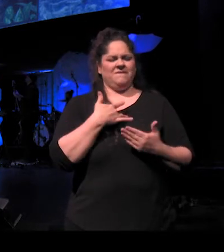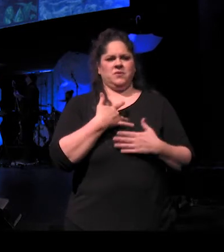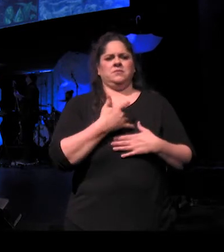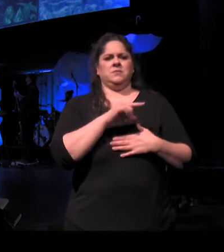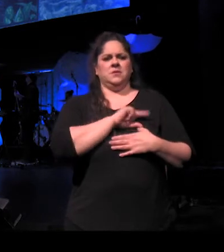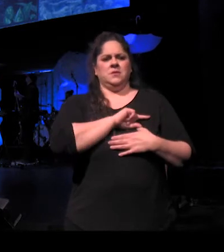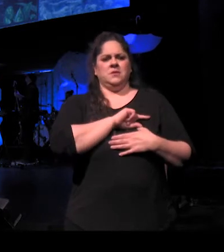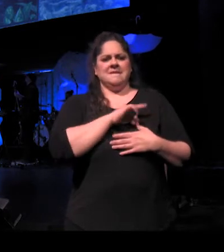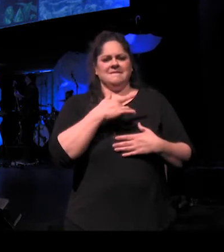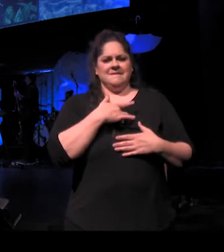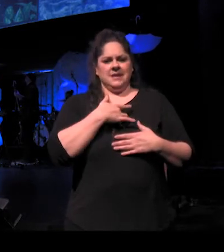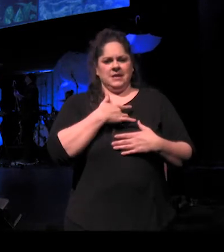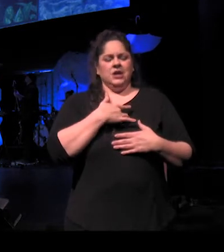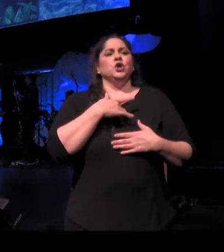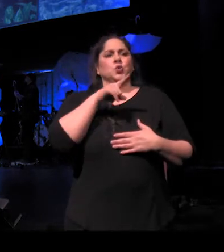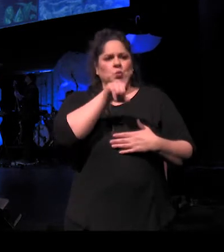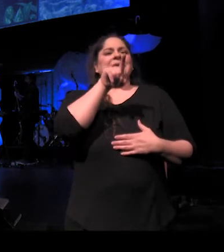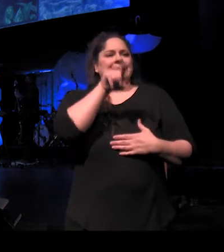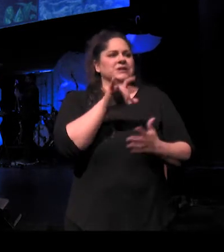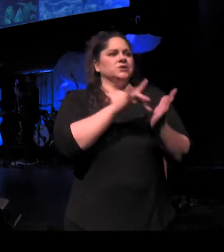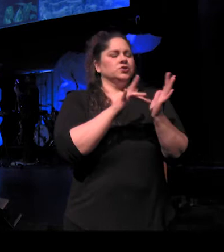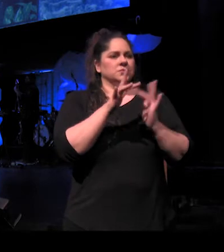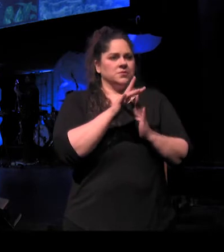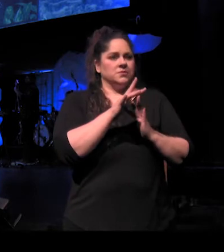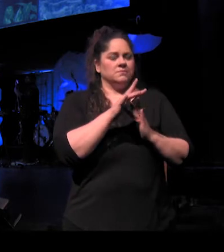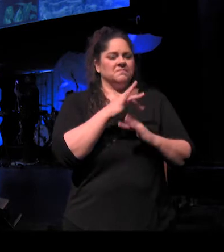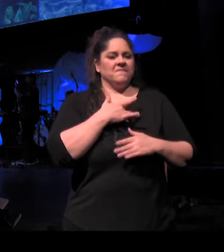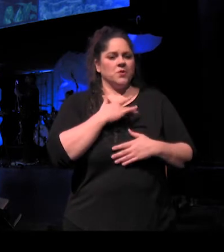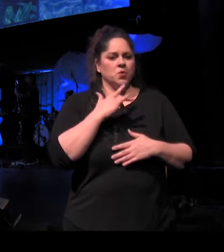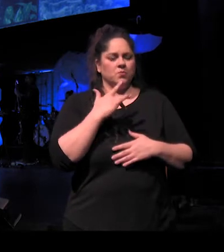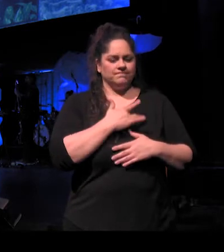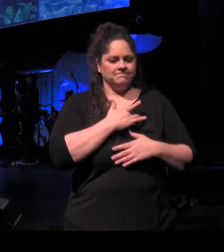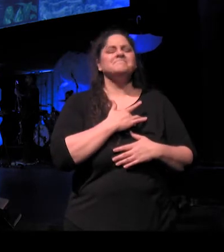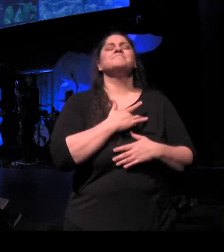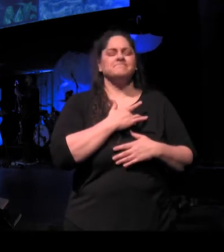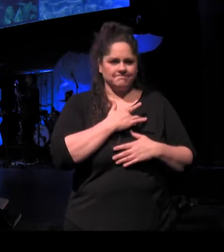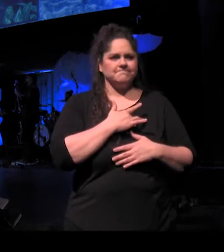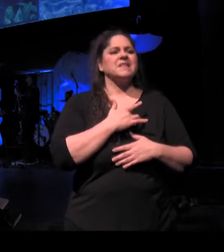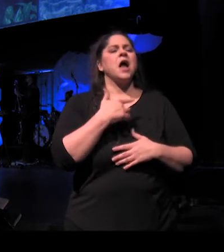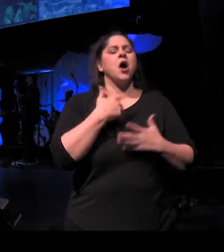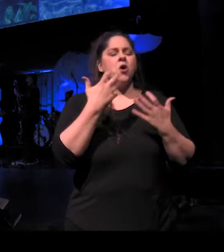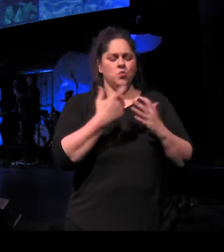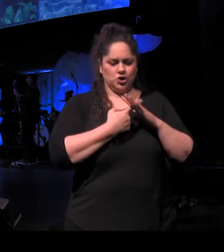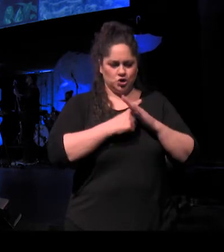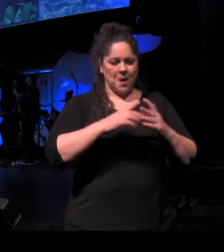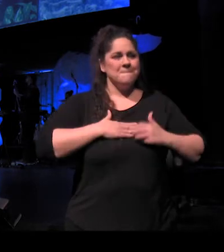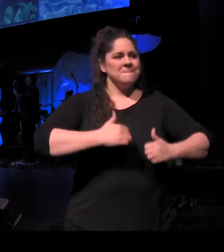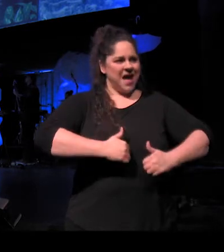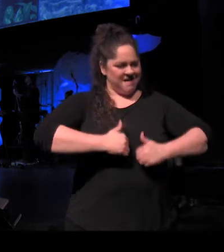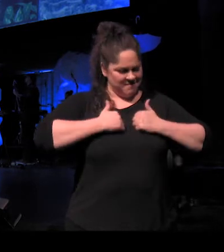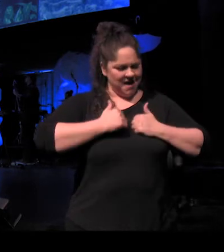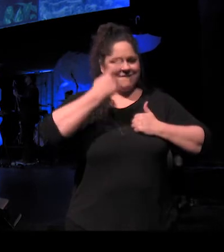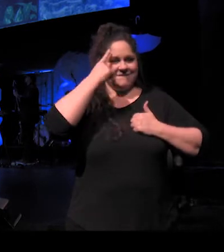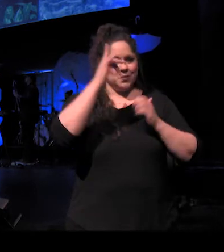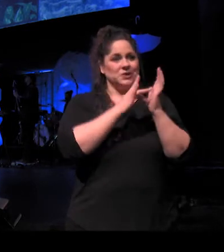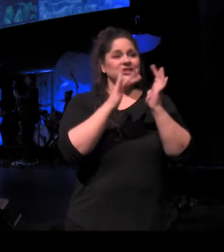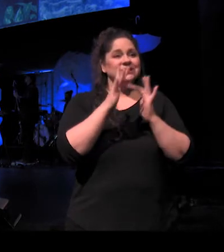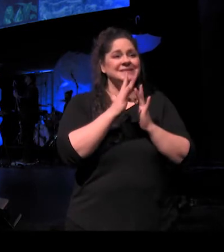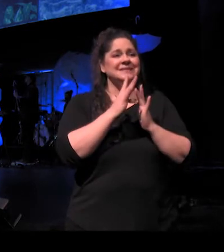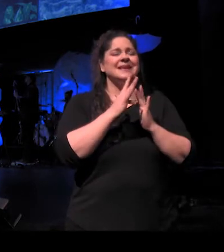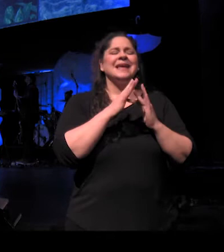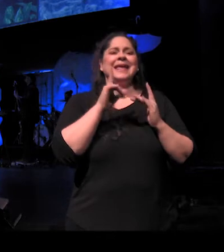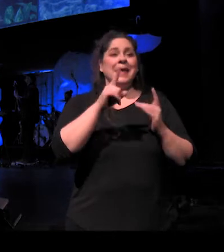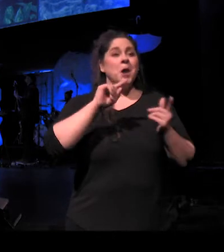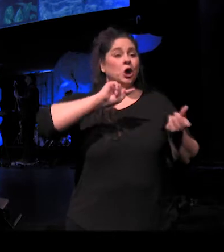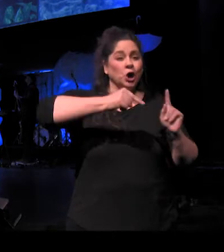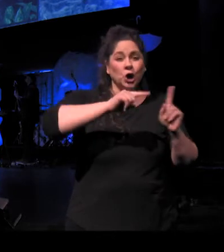heard a voice saying he needed Jesus. It was then that he wanted to truly start living his life for Jesus. He has gone from hurting those